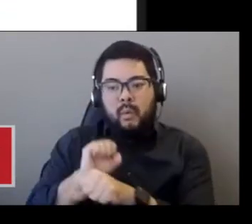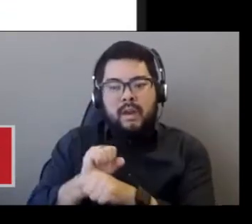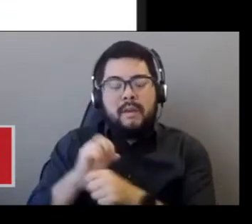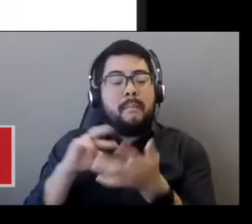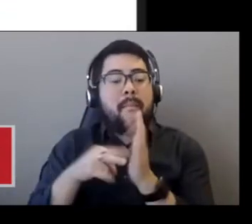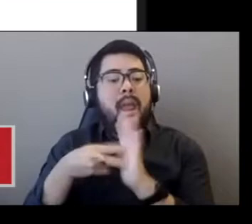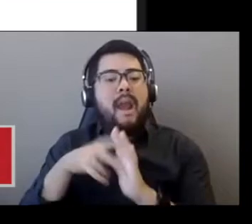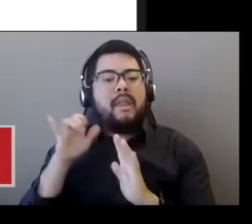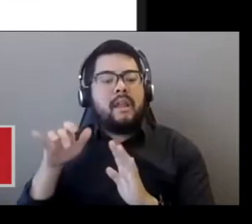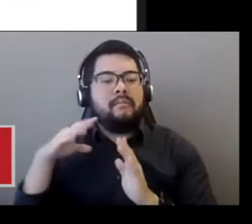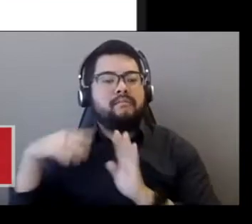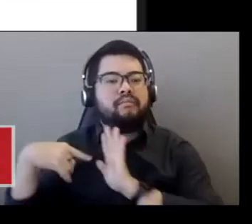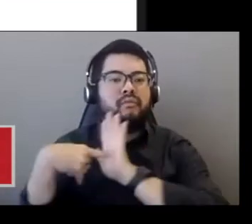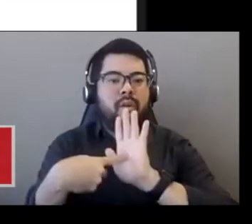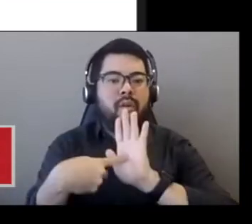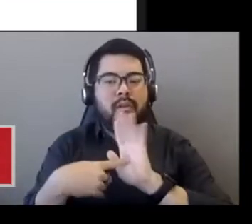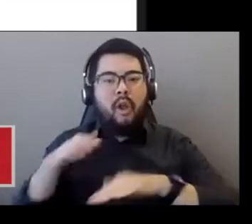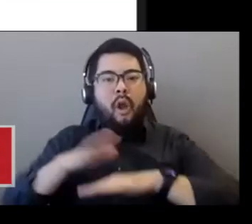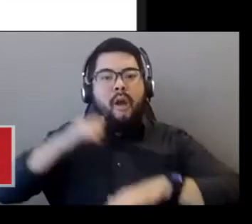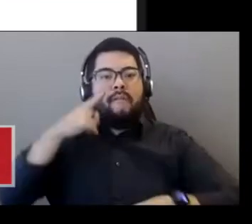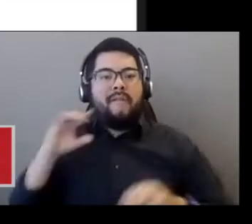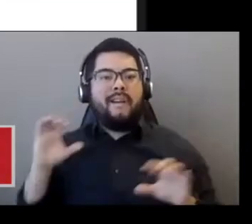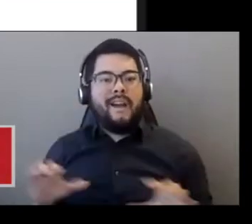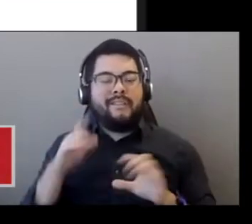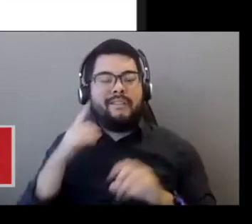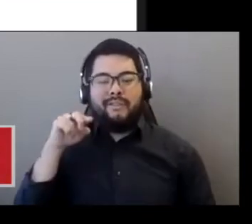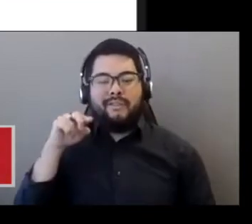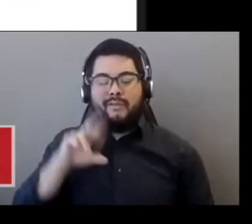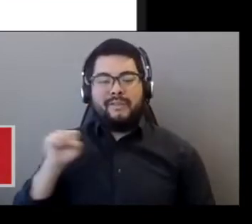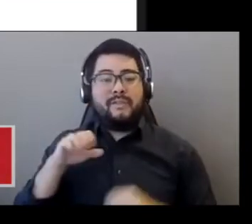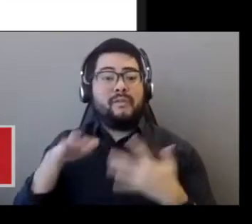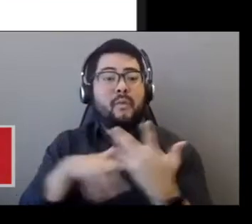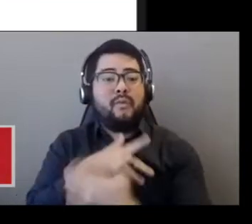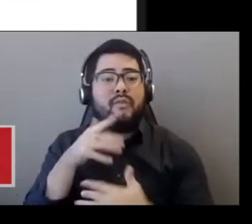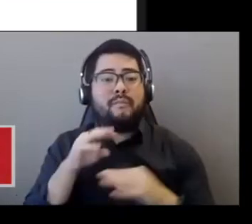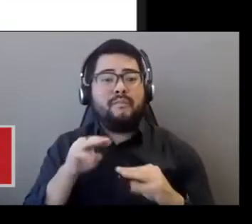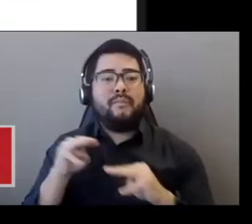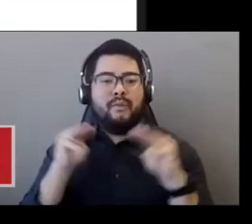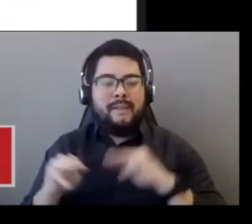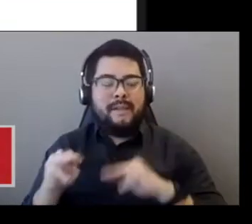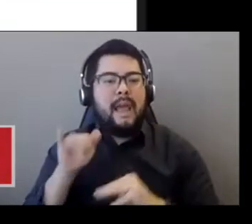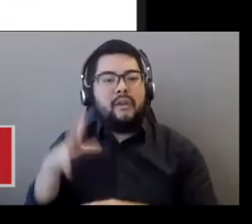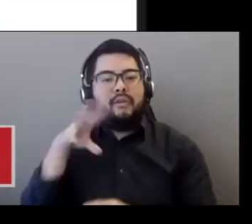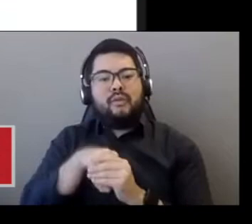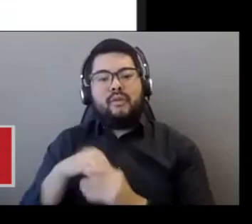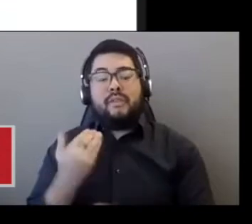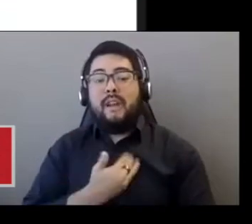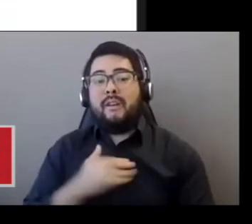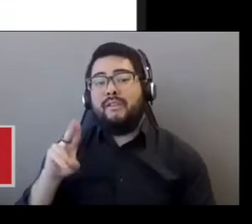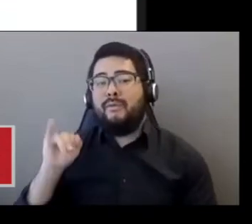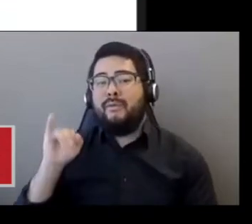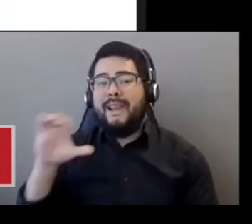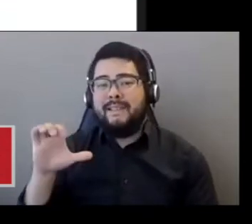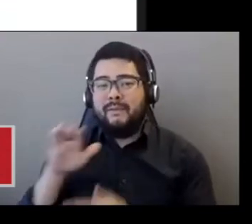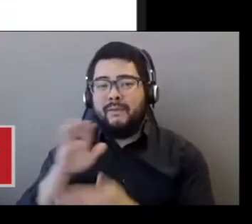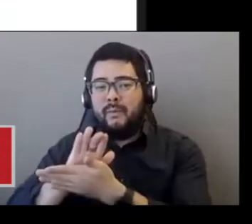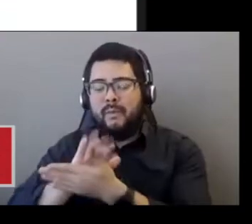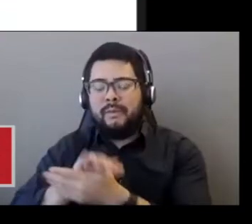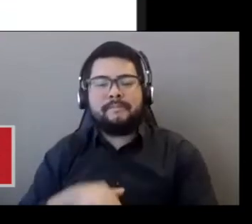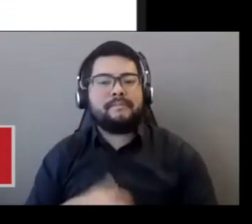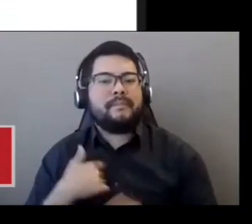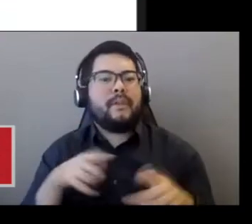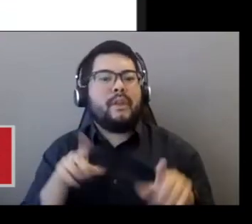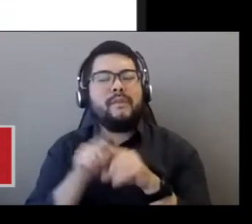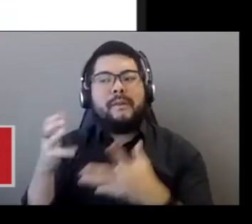presented a call to action within US social movements, including those on our campus. And I have to shout out here the